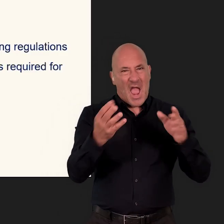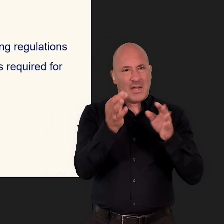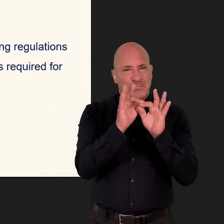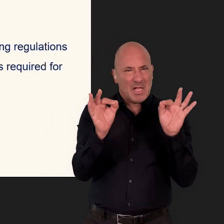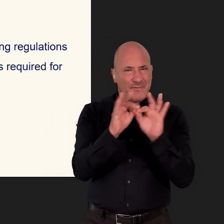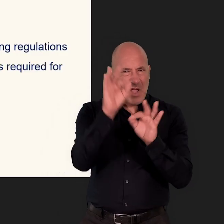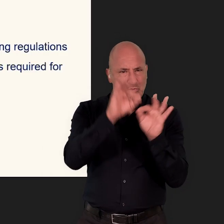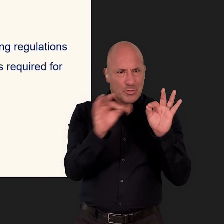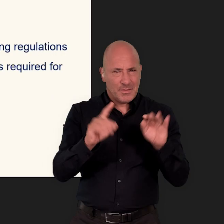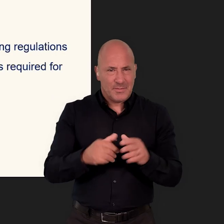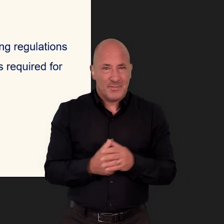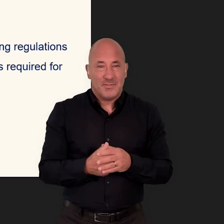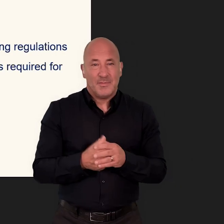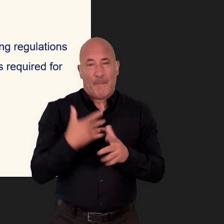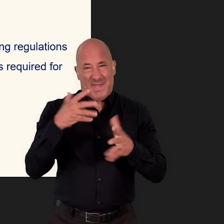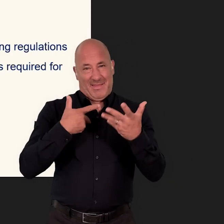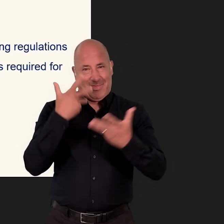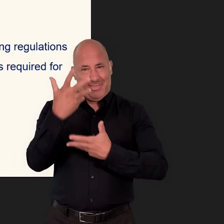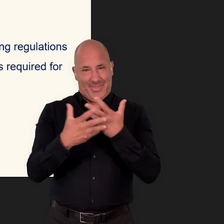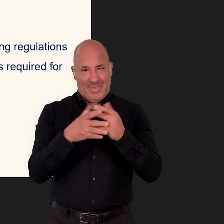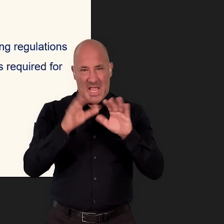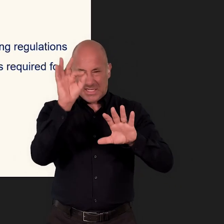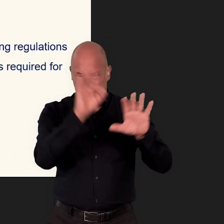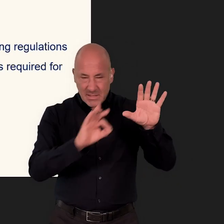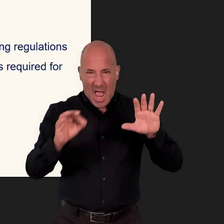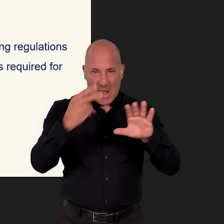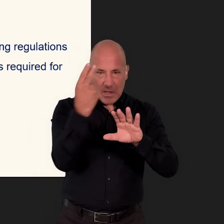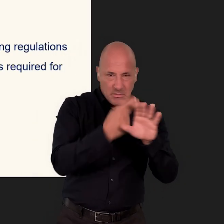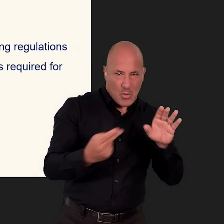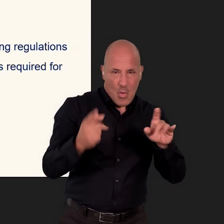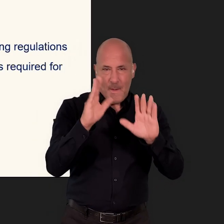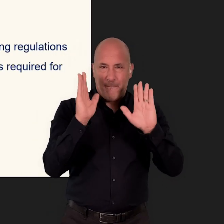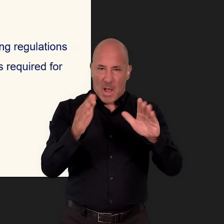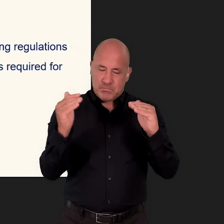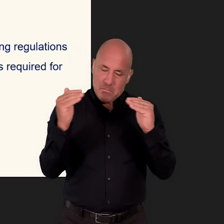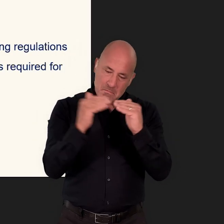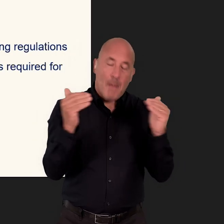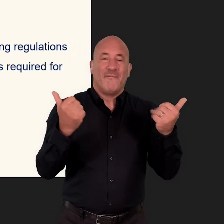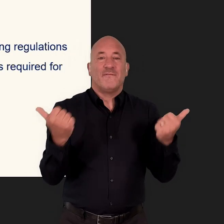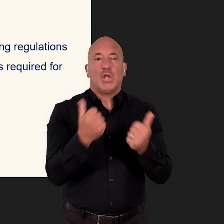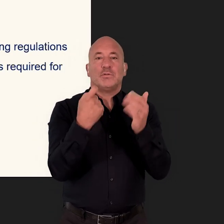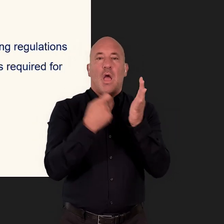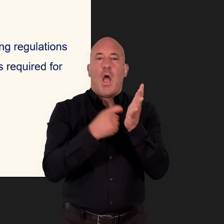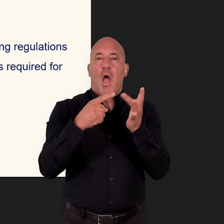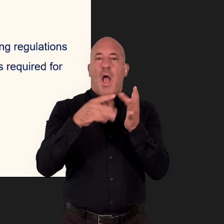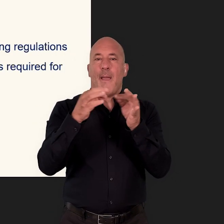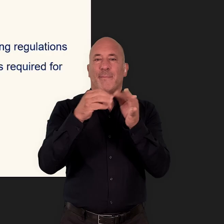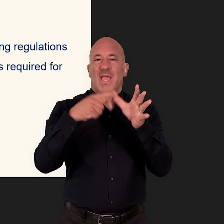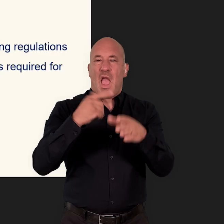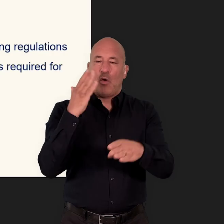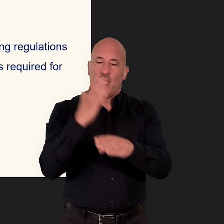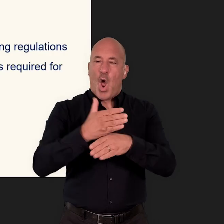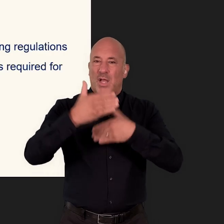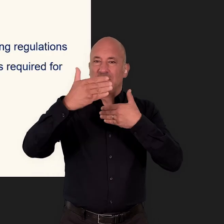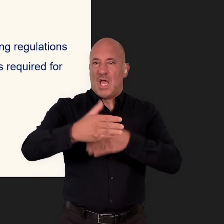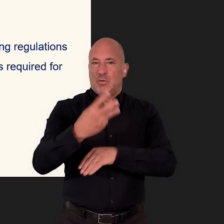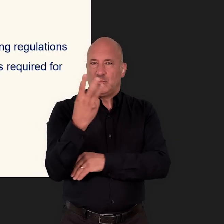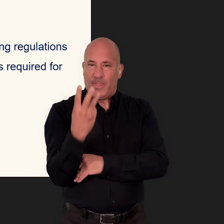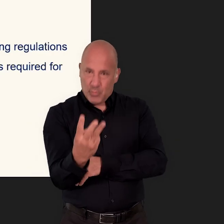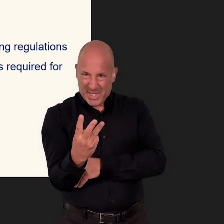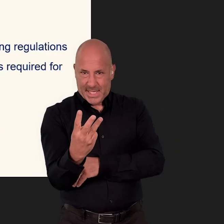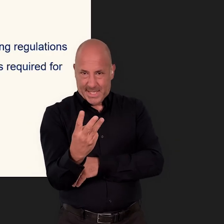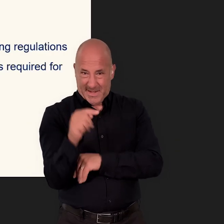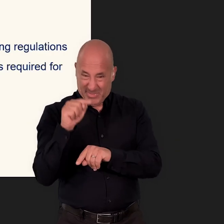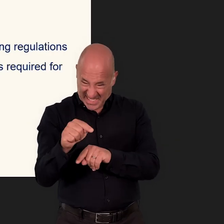Design specifications. As previously mentioned, your design specification and drawings must have completed REBA